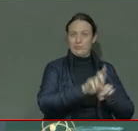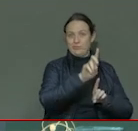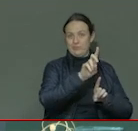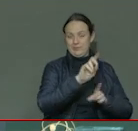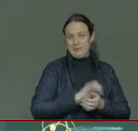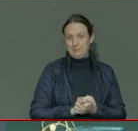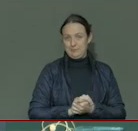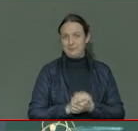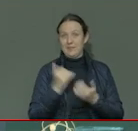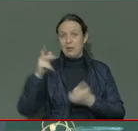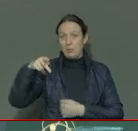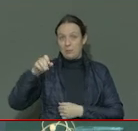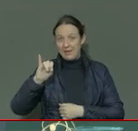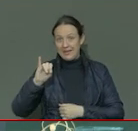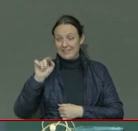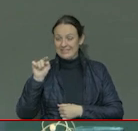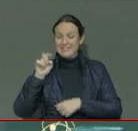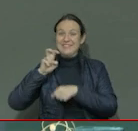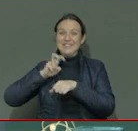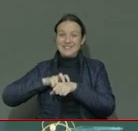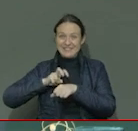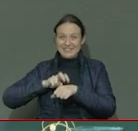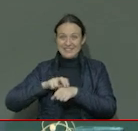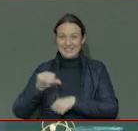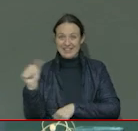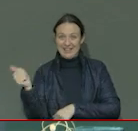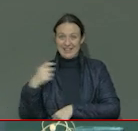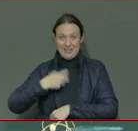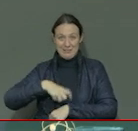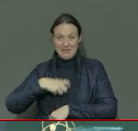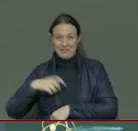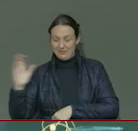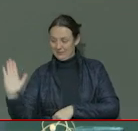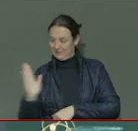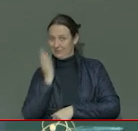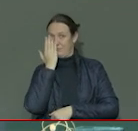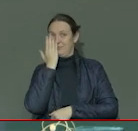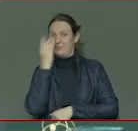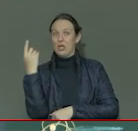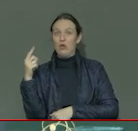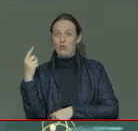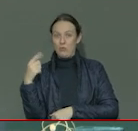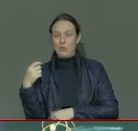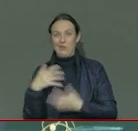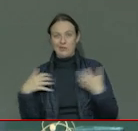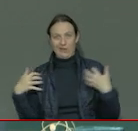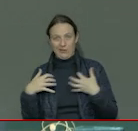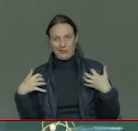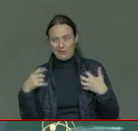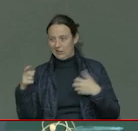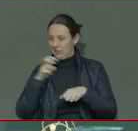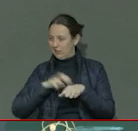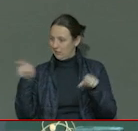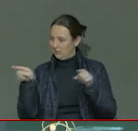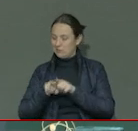Now, Pi needed to take on the alter ego of Richard Parker. He needed to become Richard